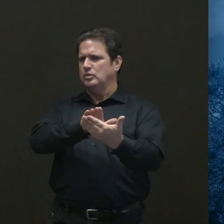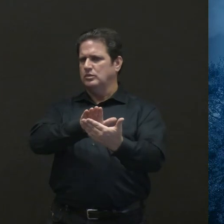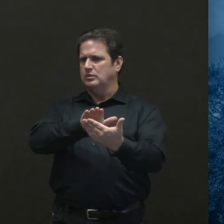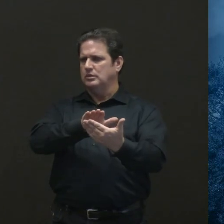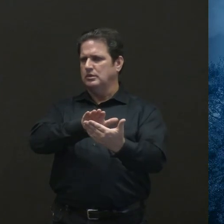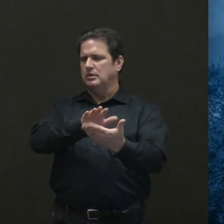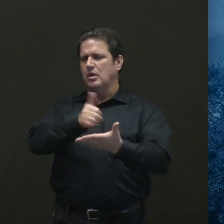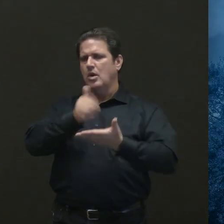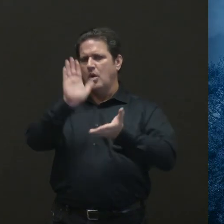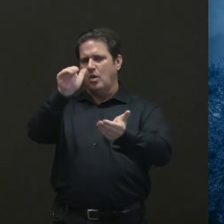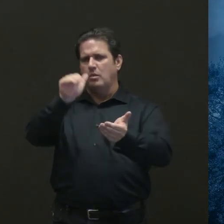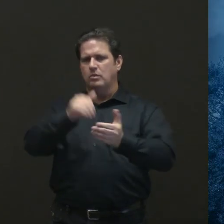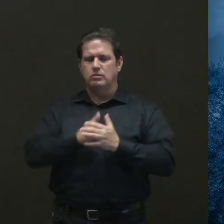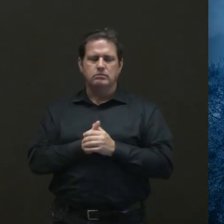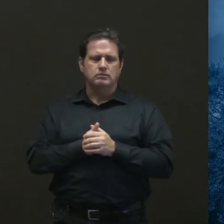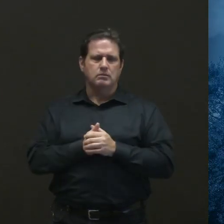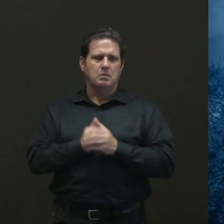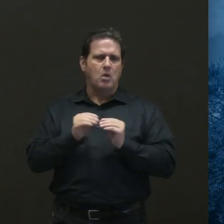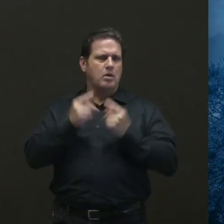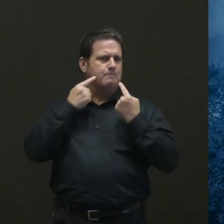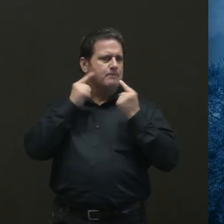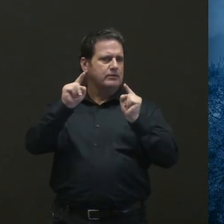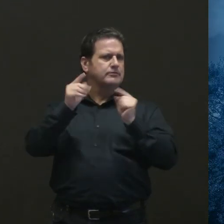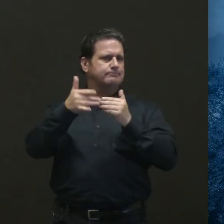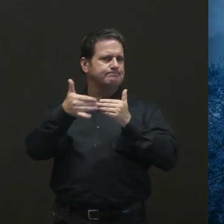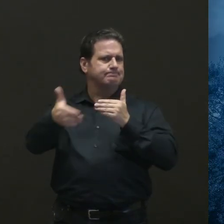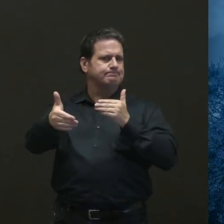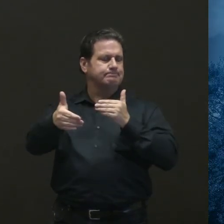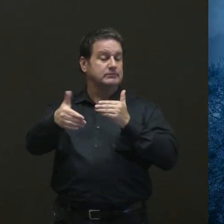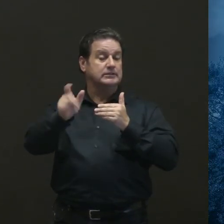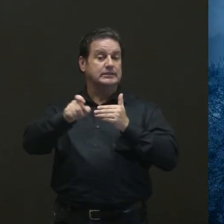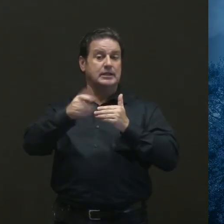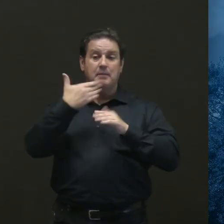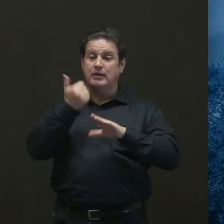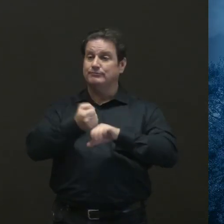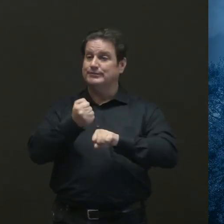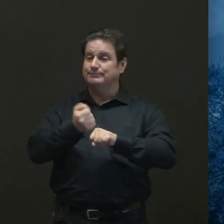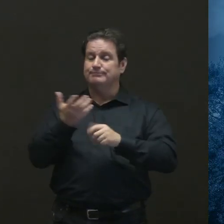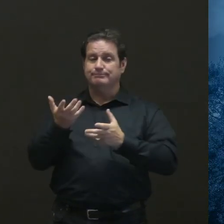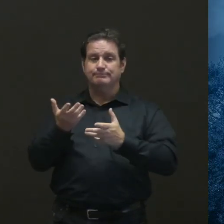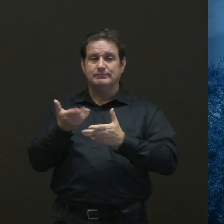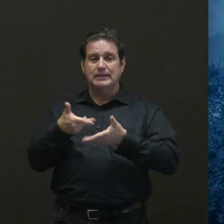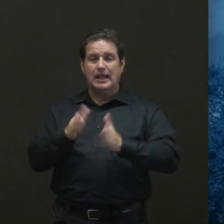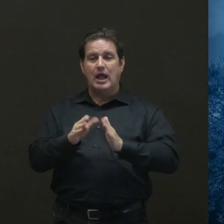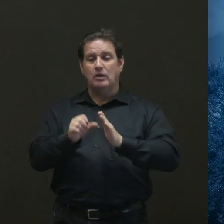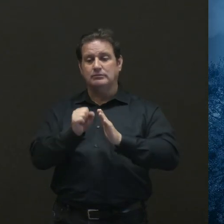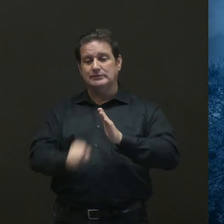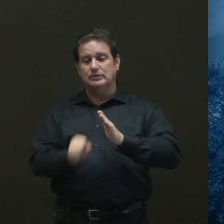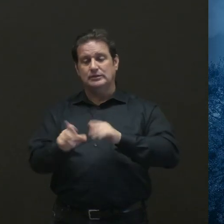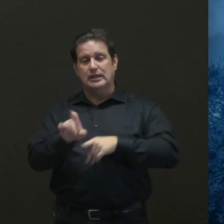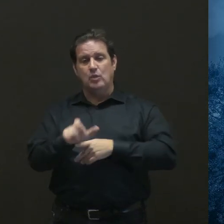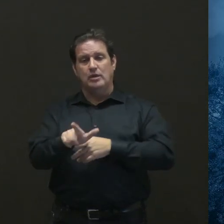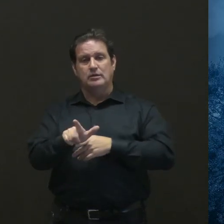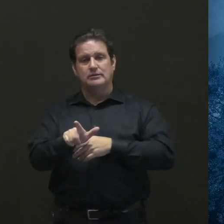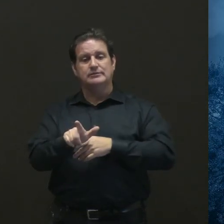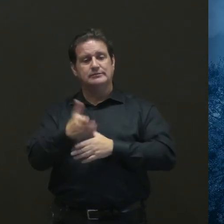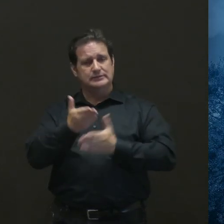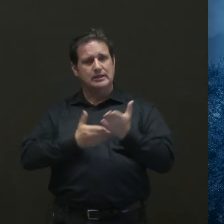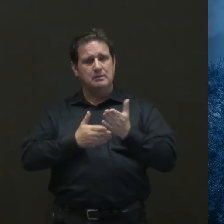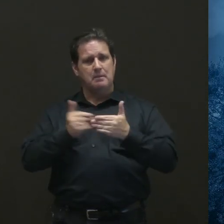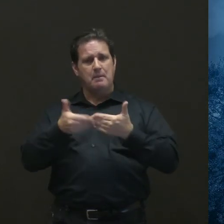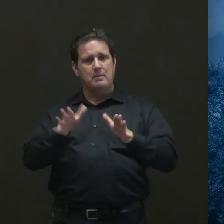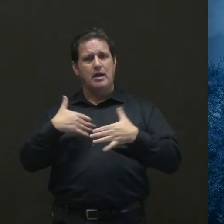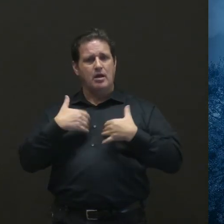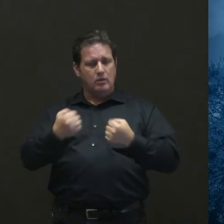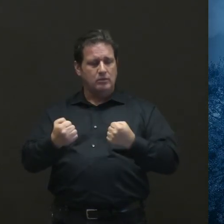will hopefully be more effective. We also need to do a better job in the lower part of our state with respect to some of the public